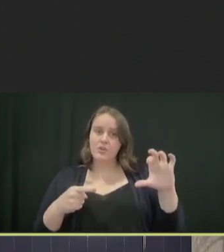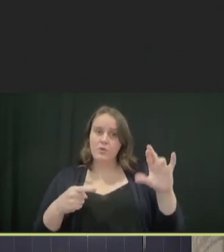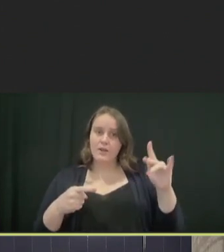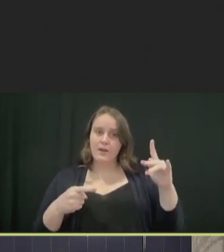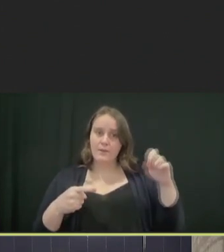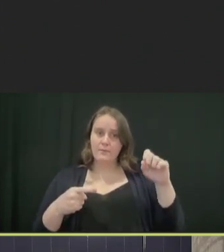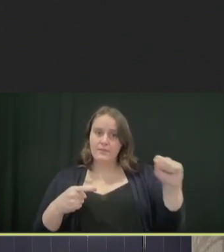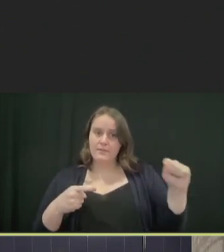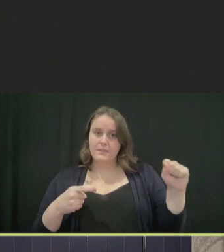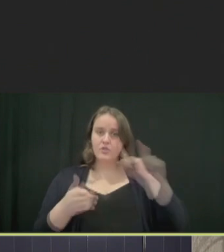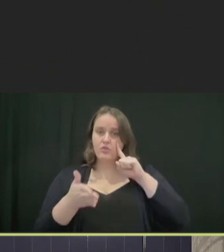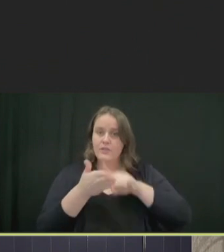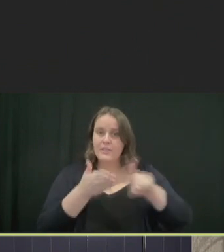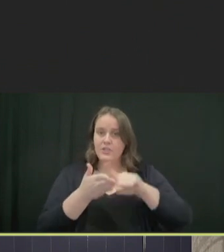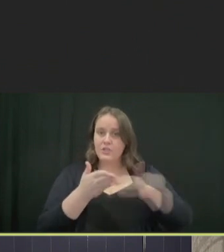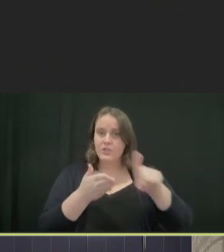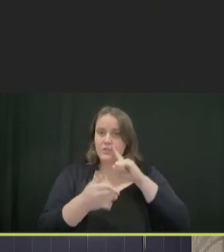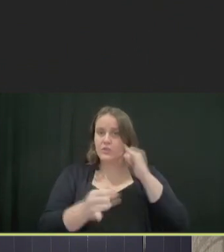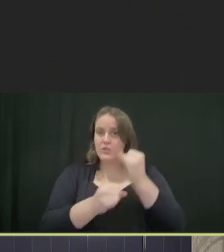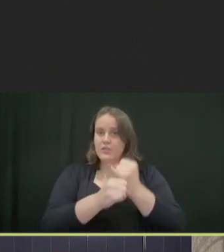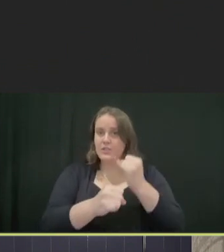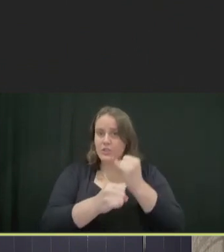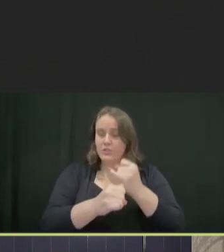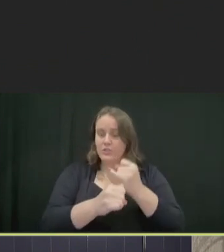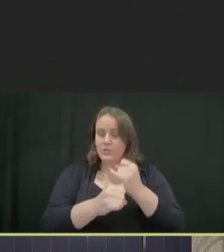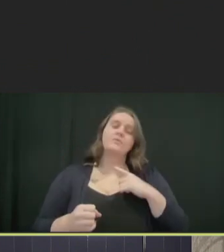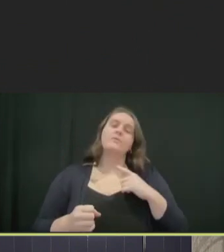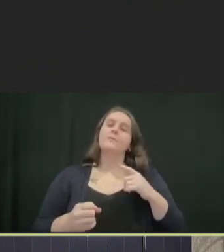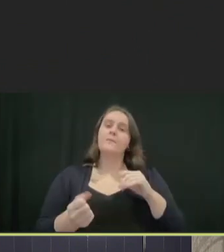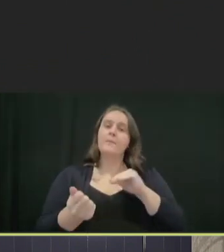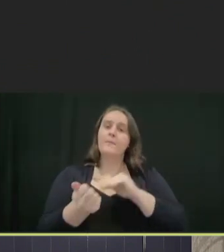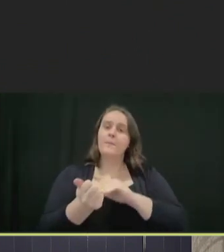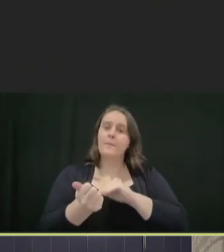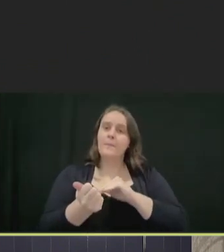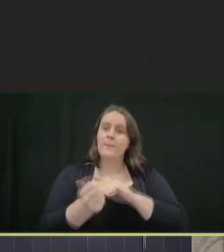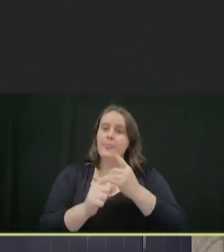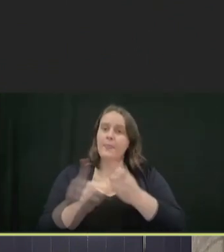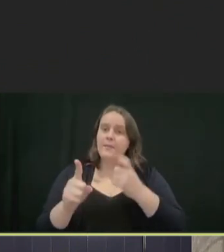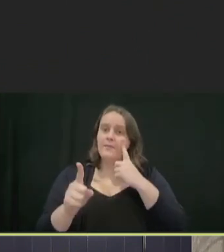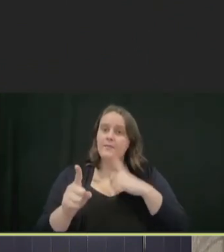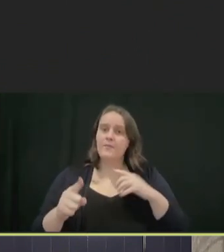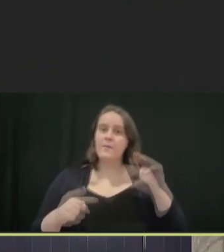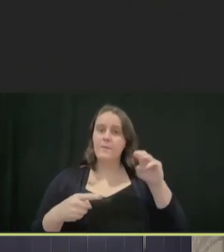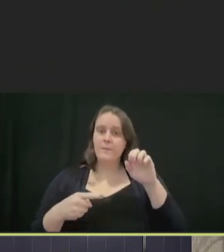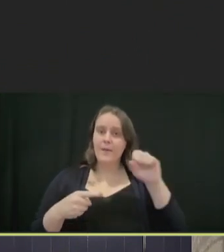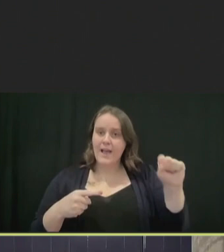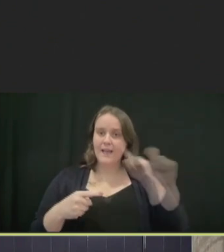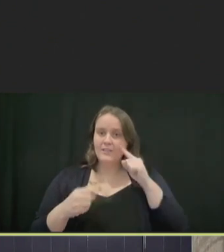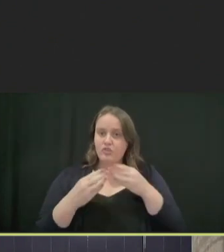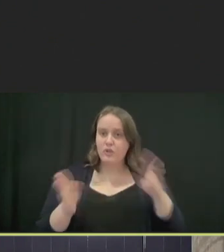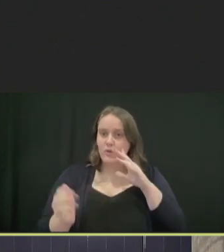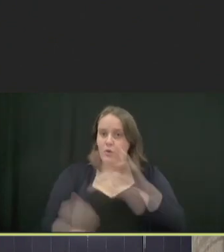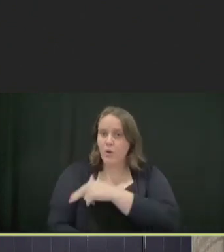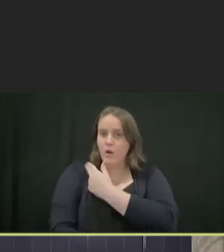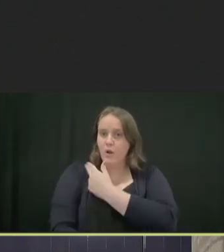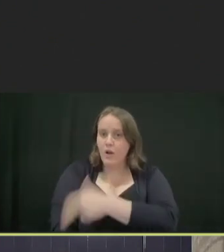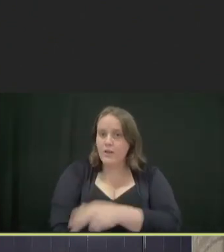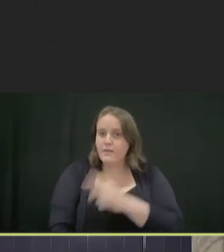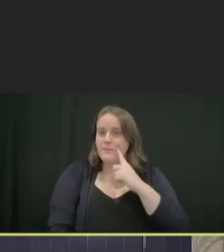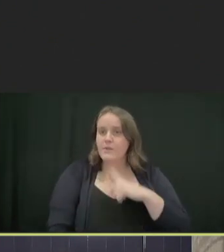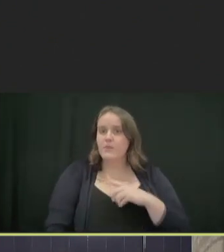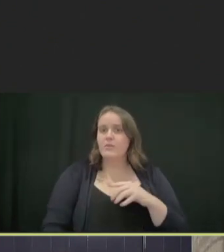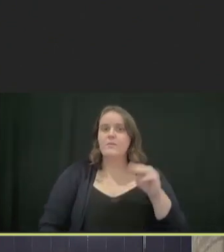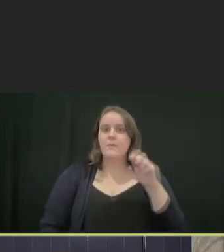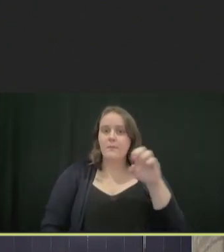and Massachusetts General Hospital and the Massachusetts Institute of Technology, Dr. John Steichen from the Scripps Research